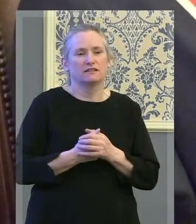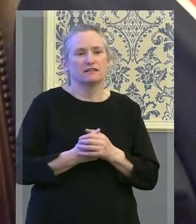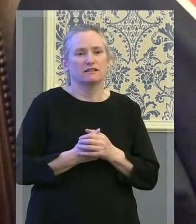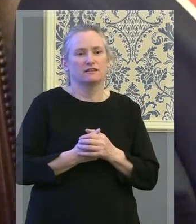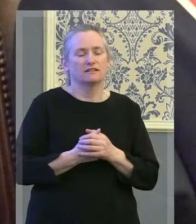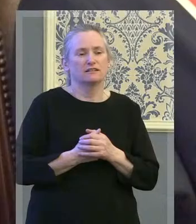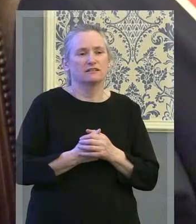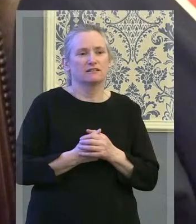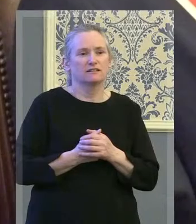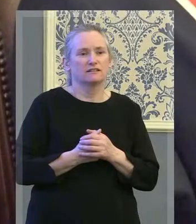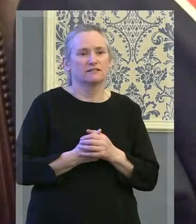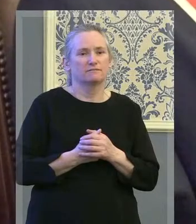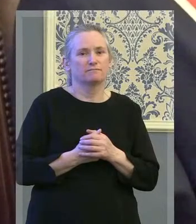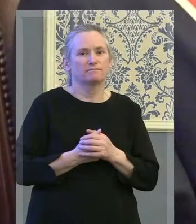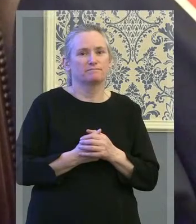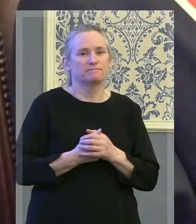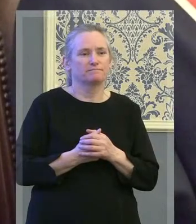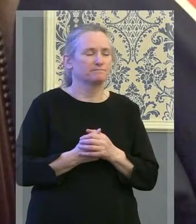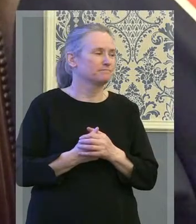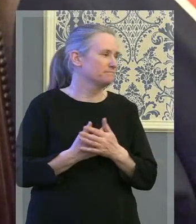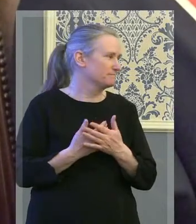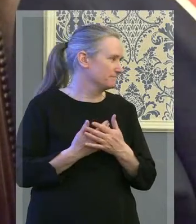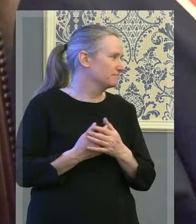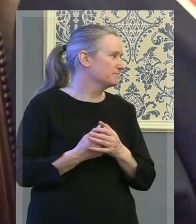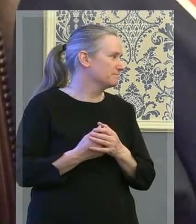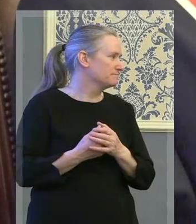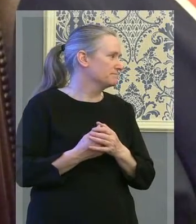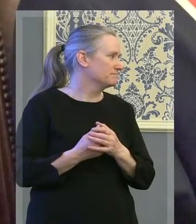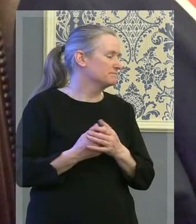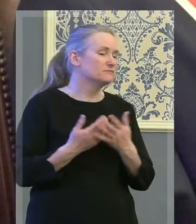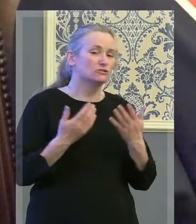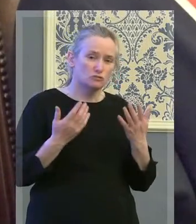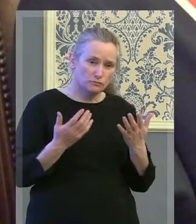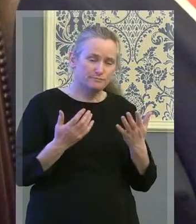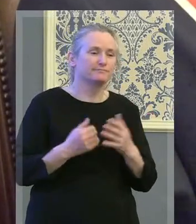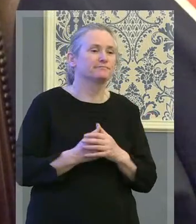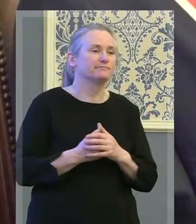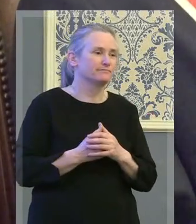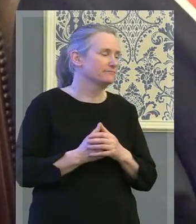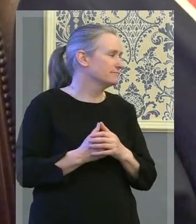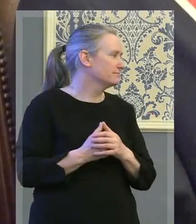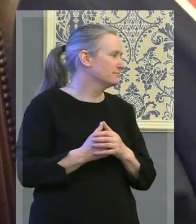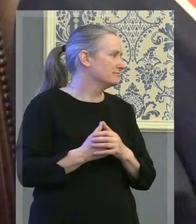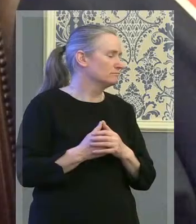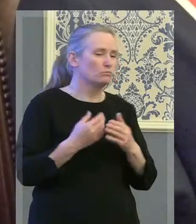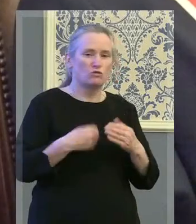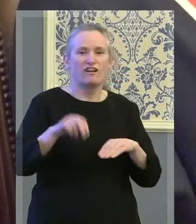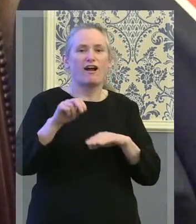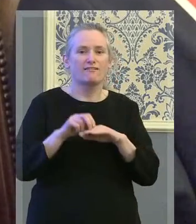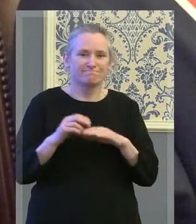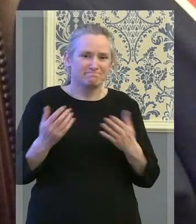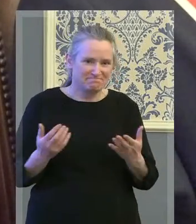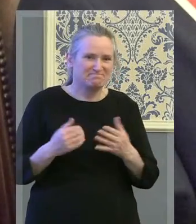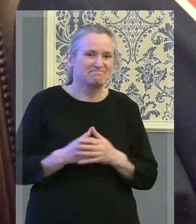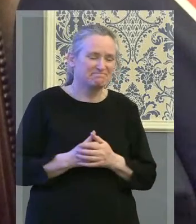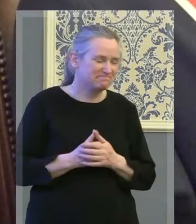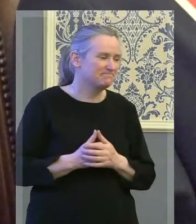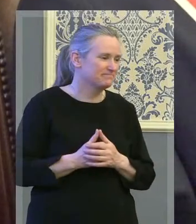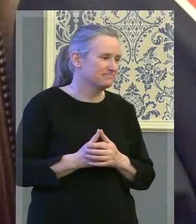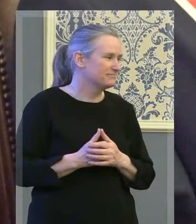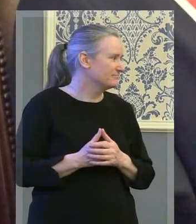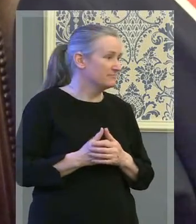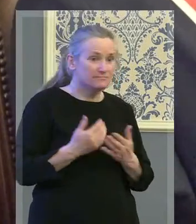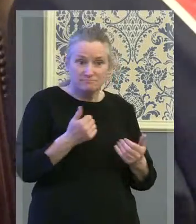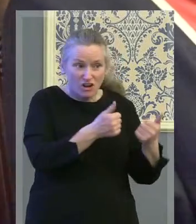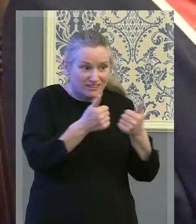recommend it if you ever wanted to visit the island. And so, moving on, how am I